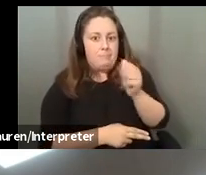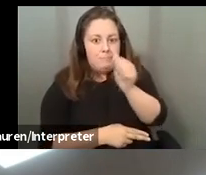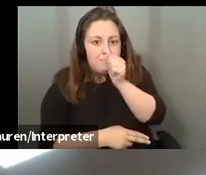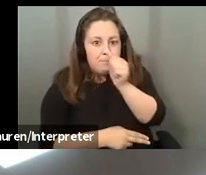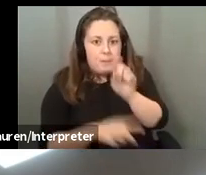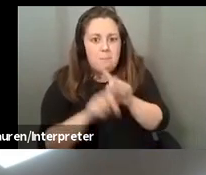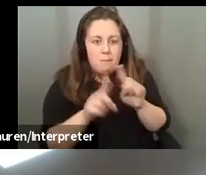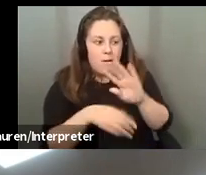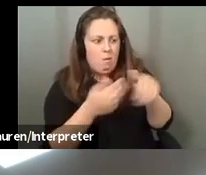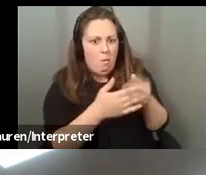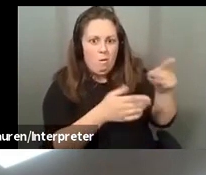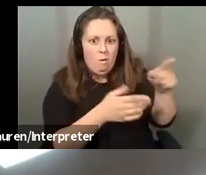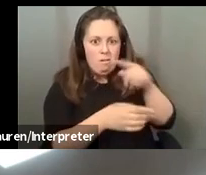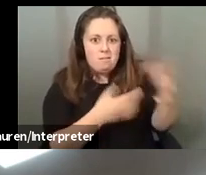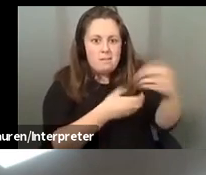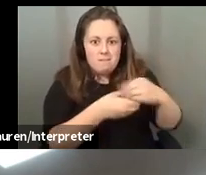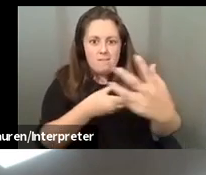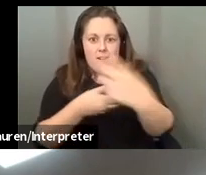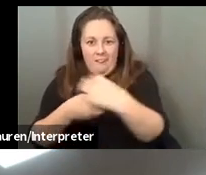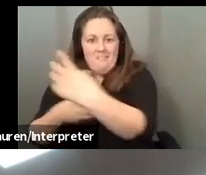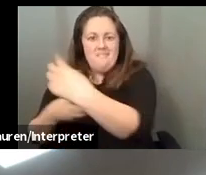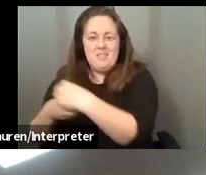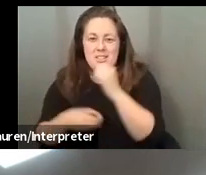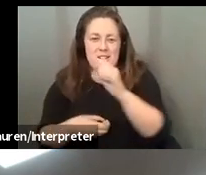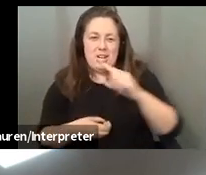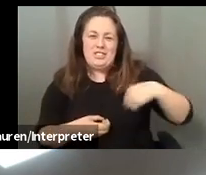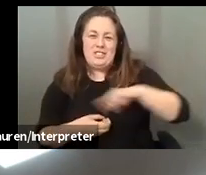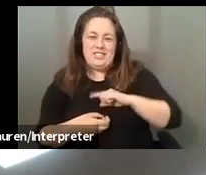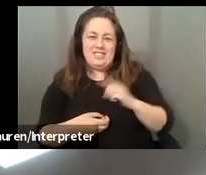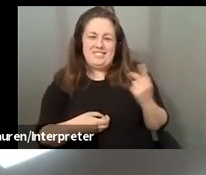us. I think that pretty much covers it.